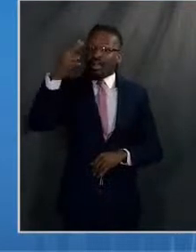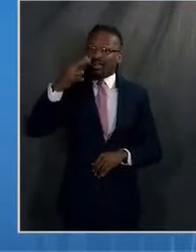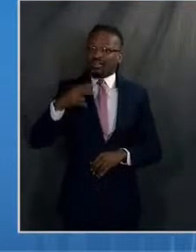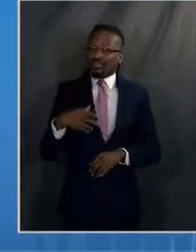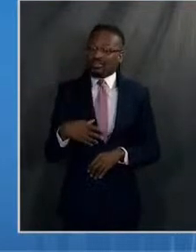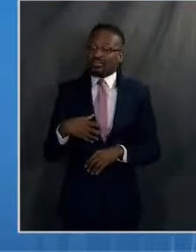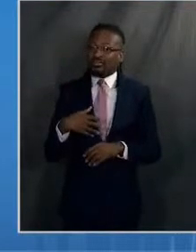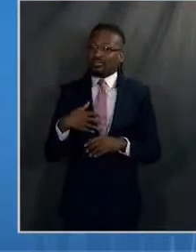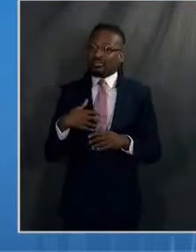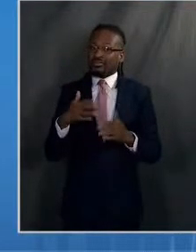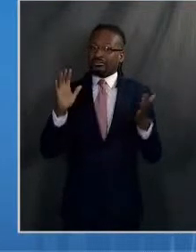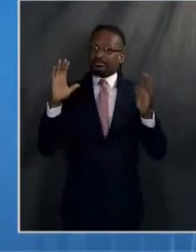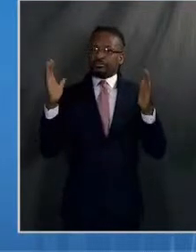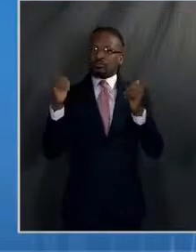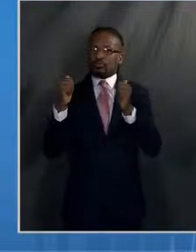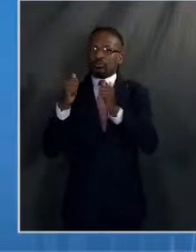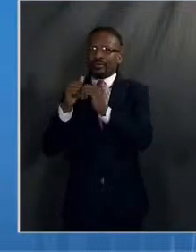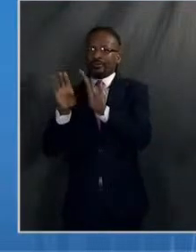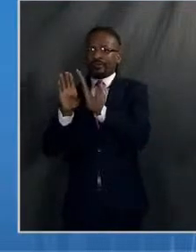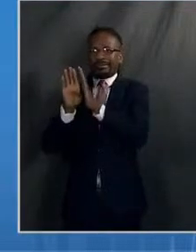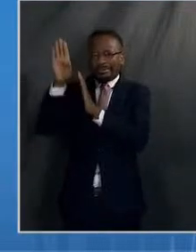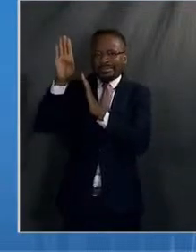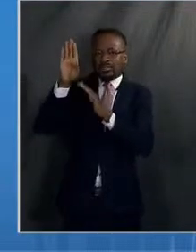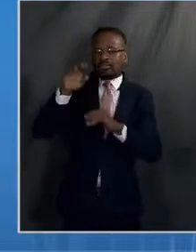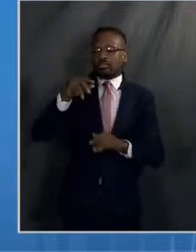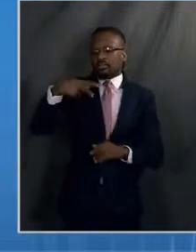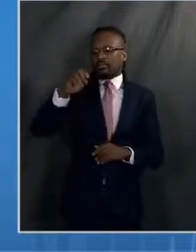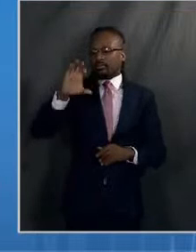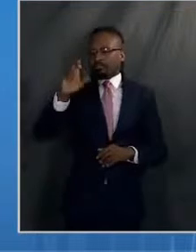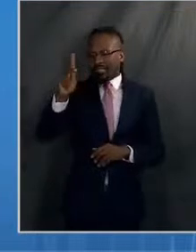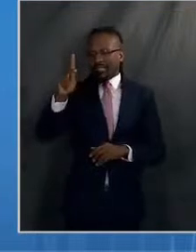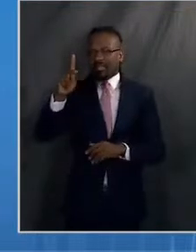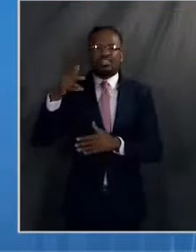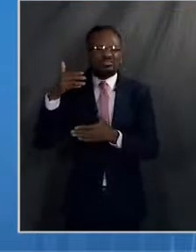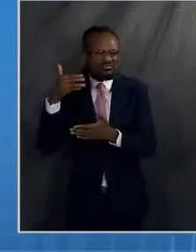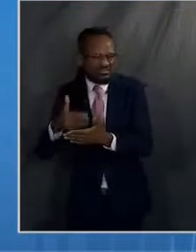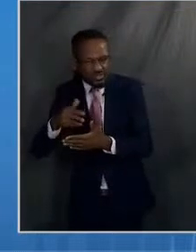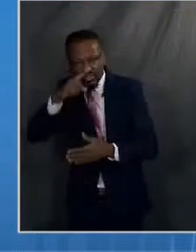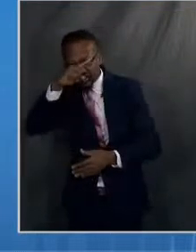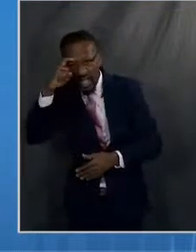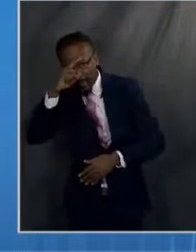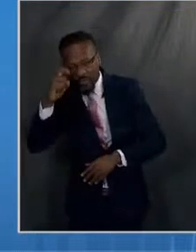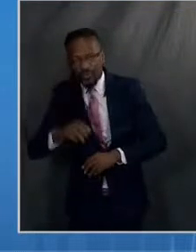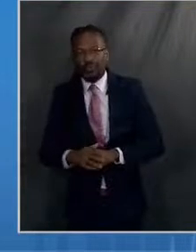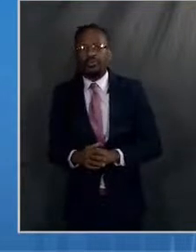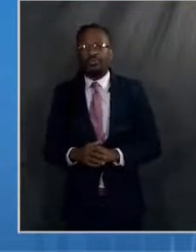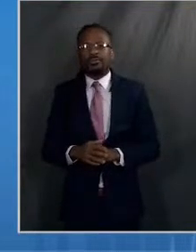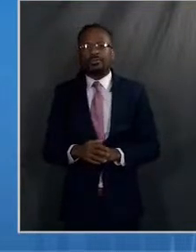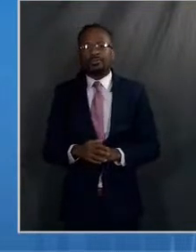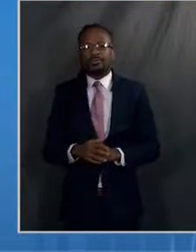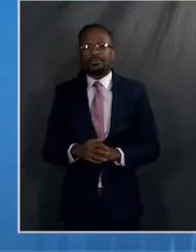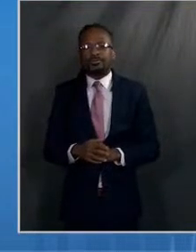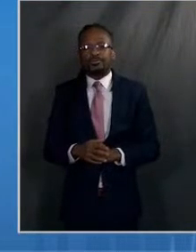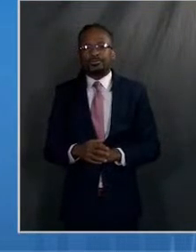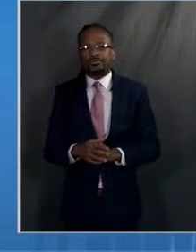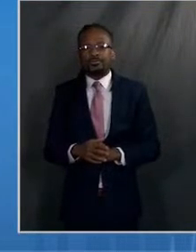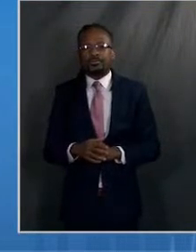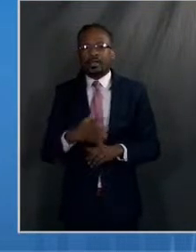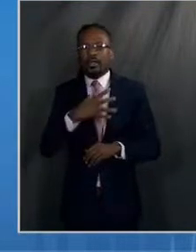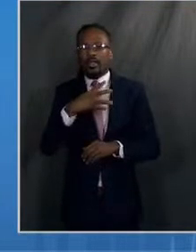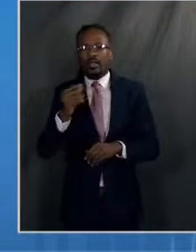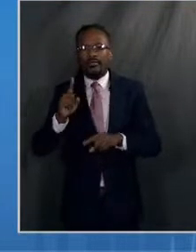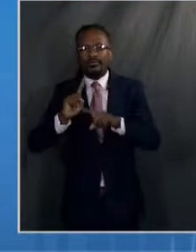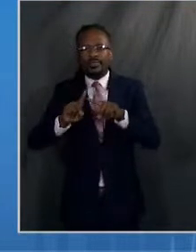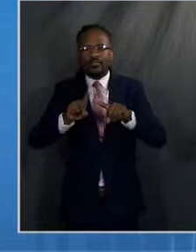peak number of cases over the summer. And the continued proliferation of variants that likely